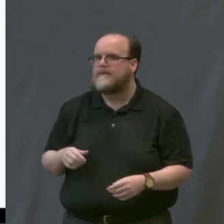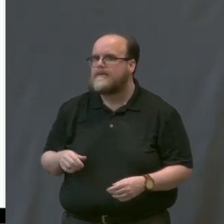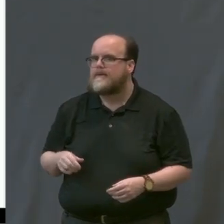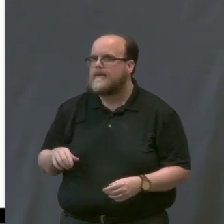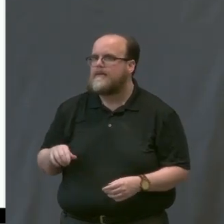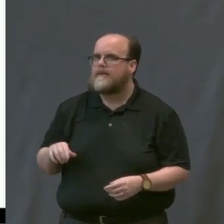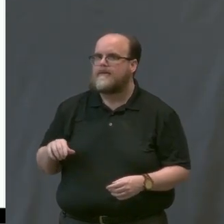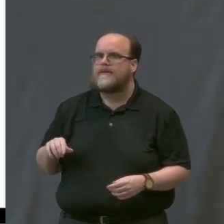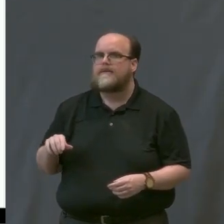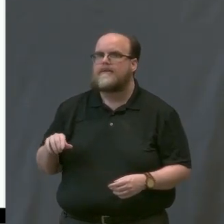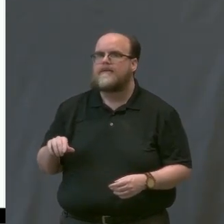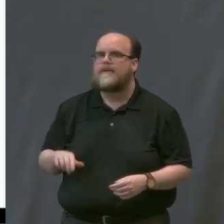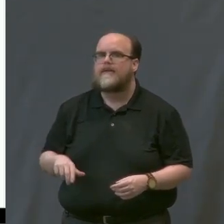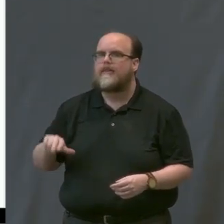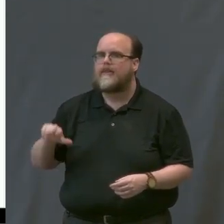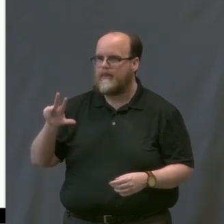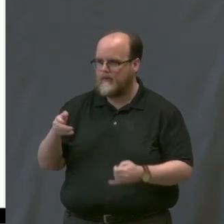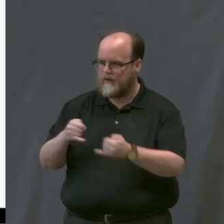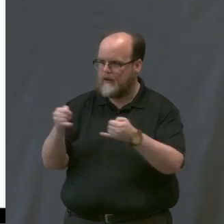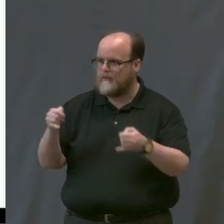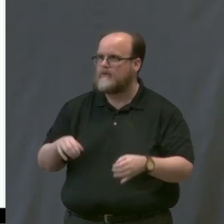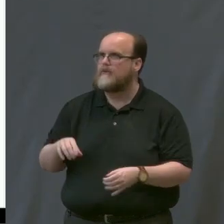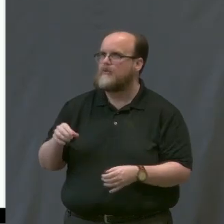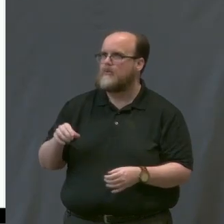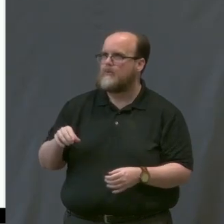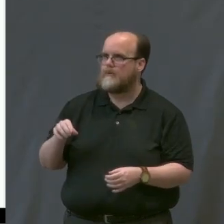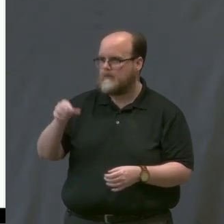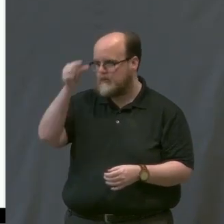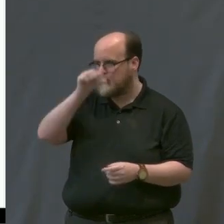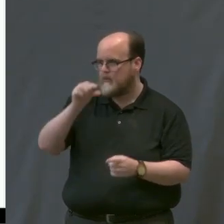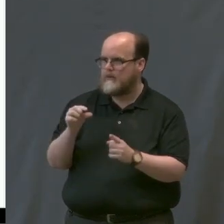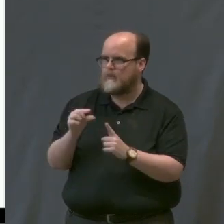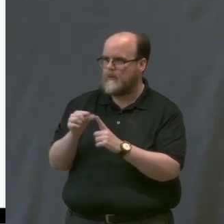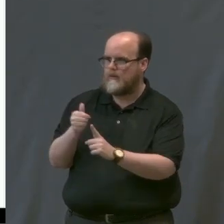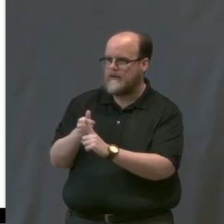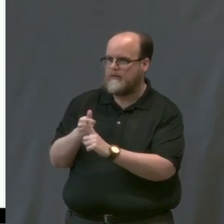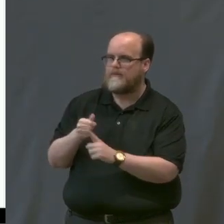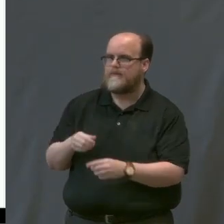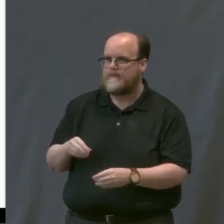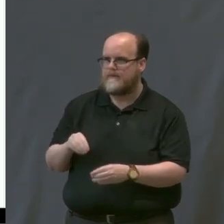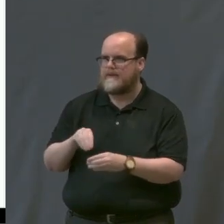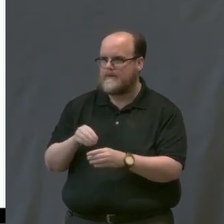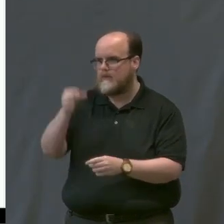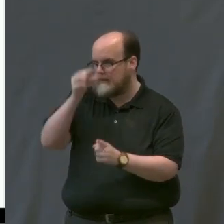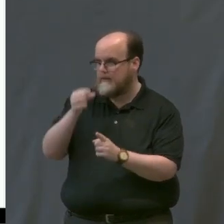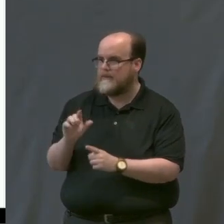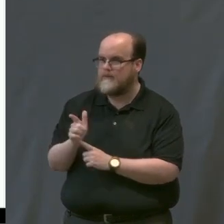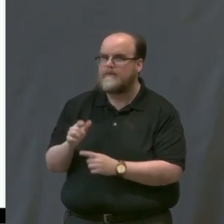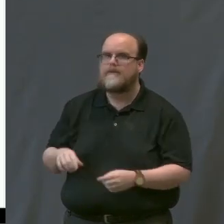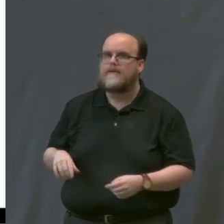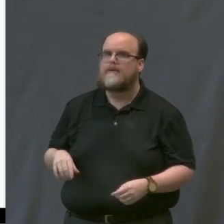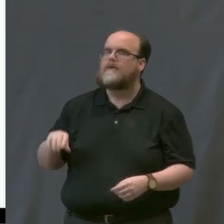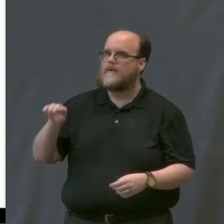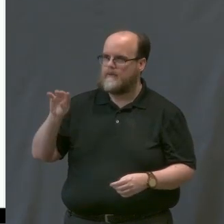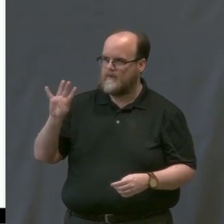The third column is the Greek word itself. The fourth column, the third row. The fourth row is the